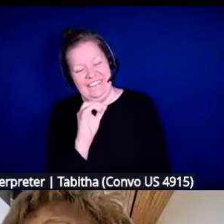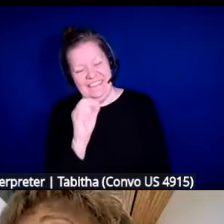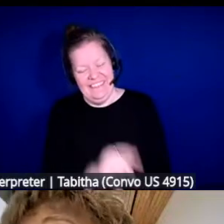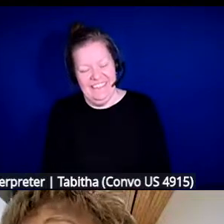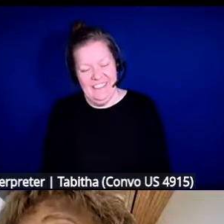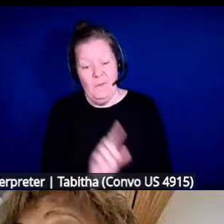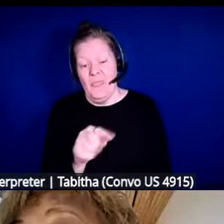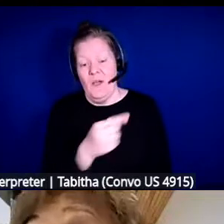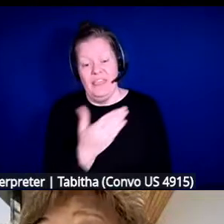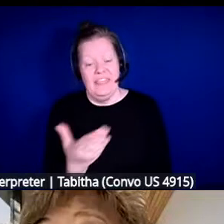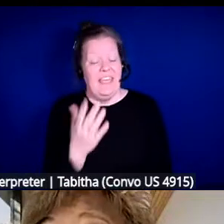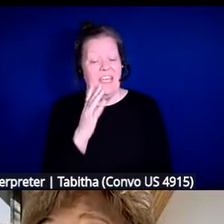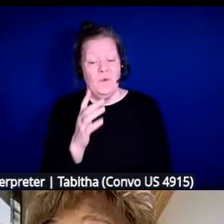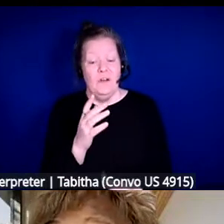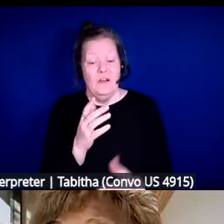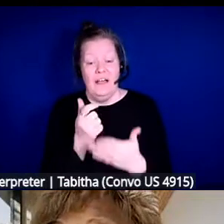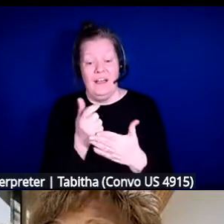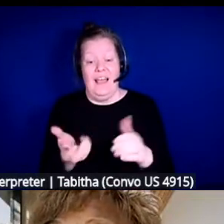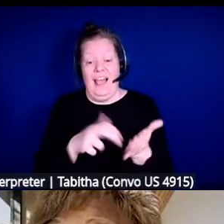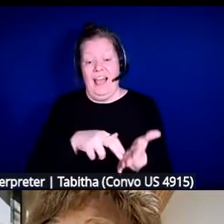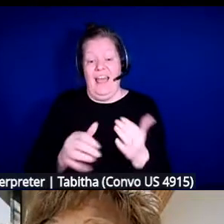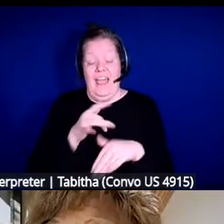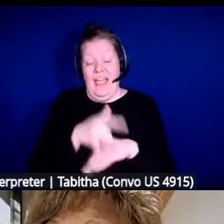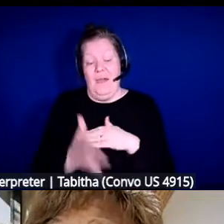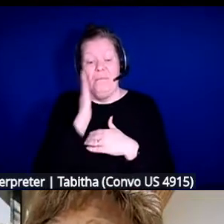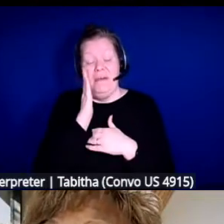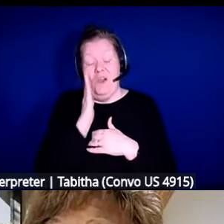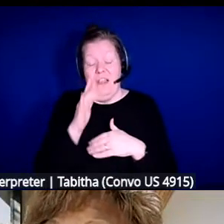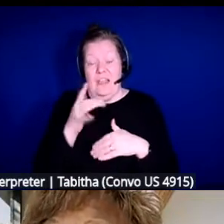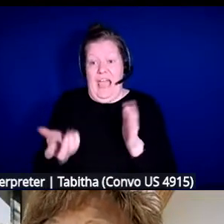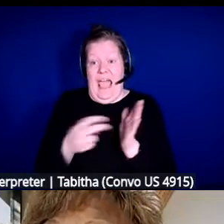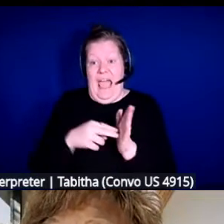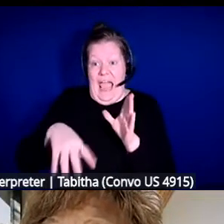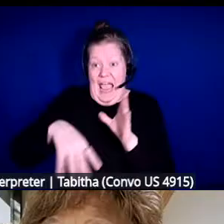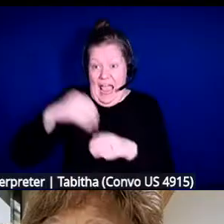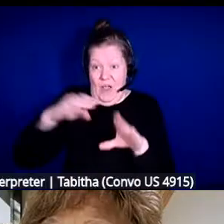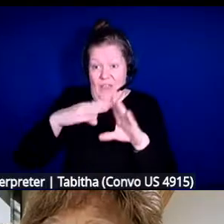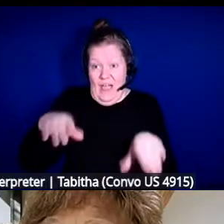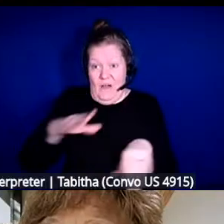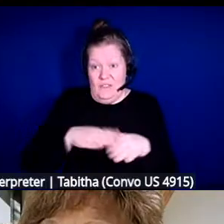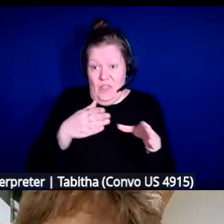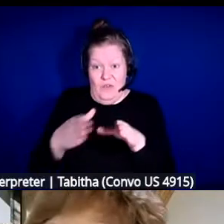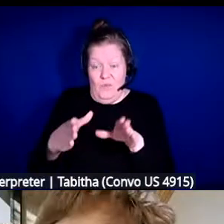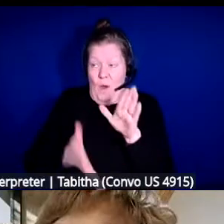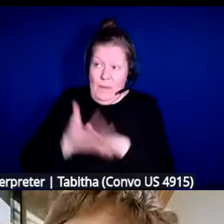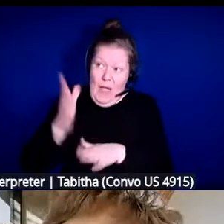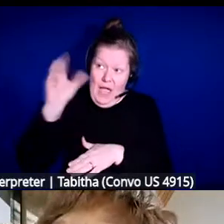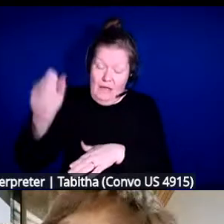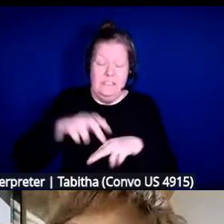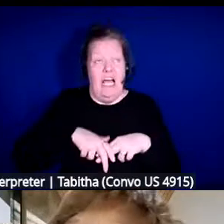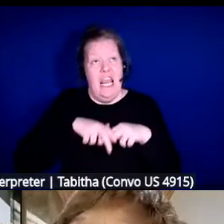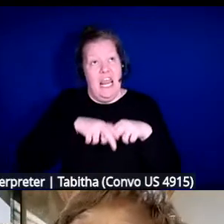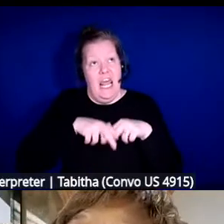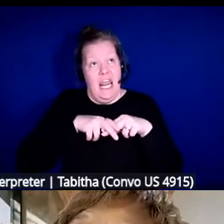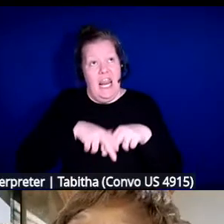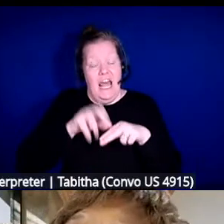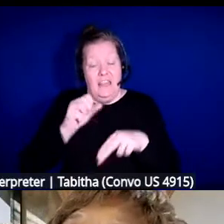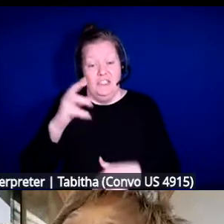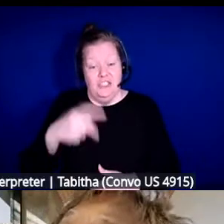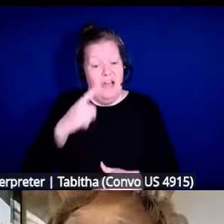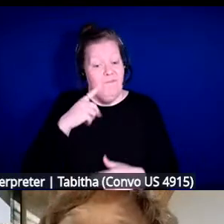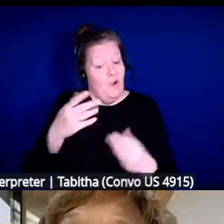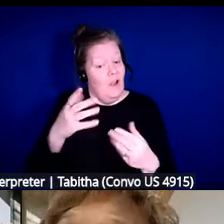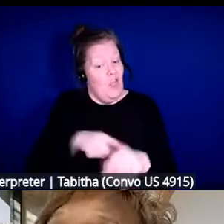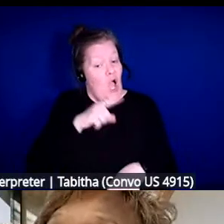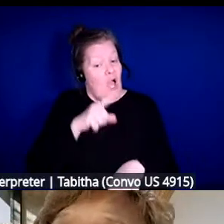The only thing that's gonna get this woman out the bed this early and on like up out the house on the road, gone and been sitting at the shop for a long time now.